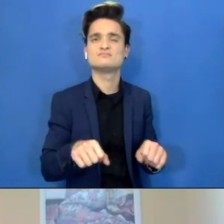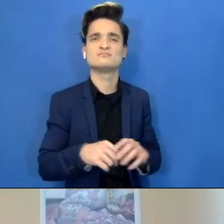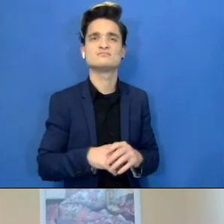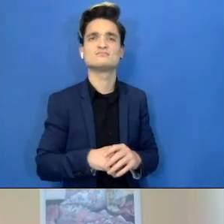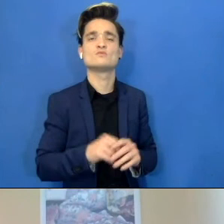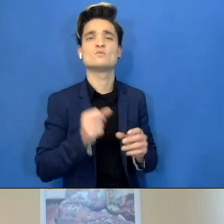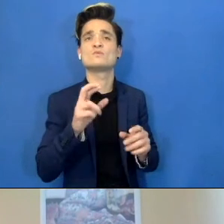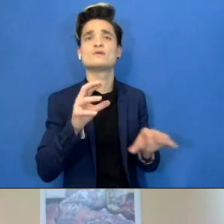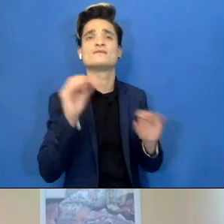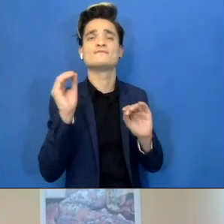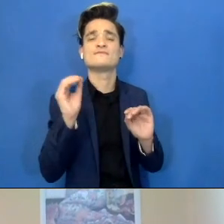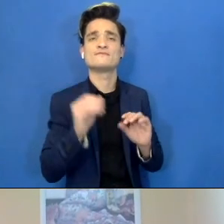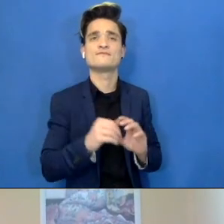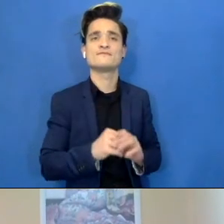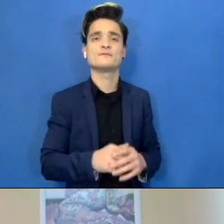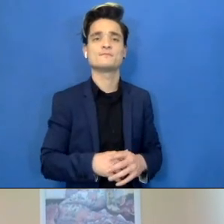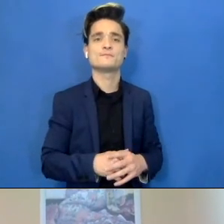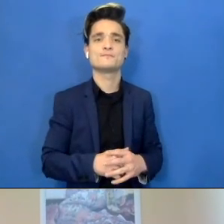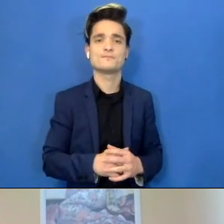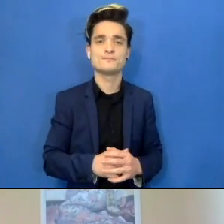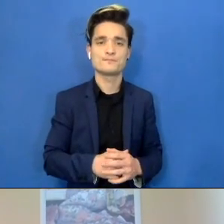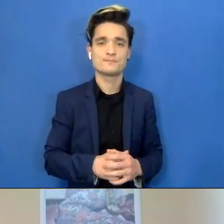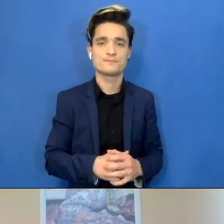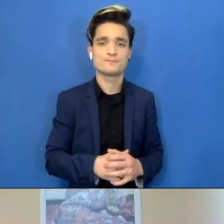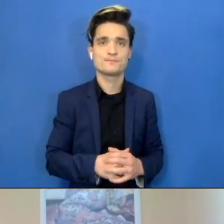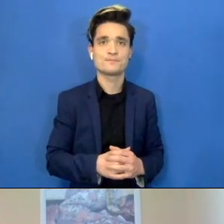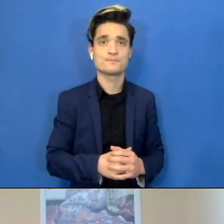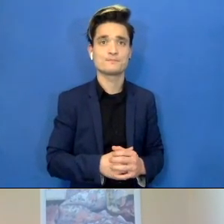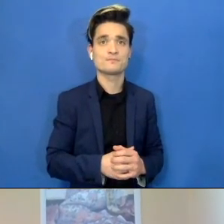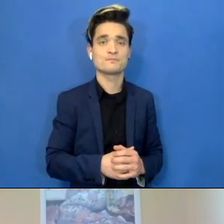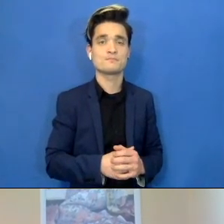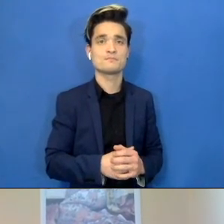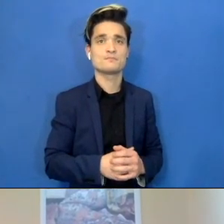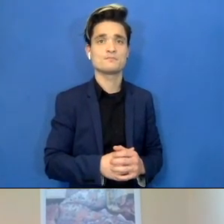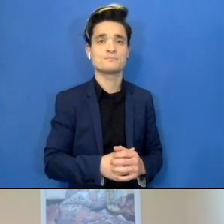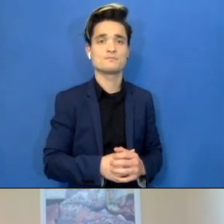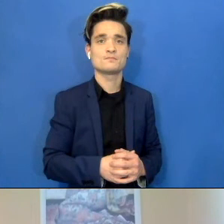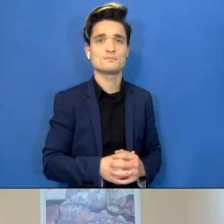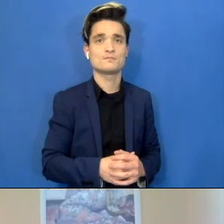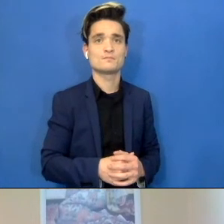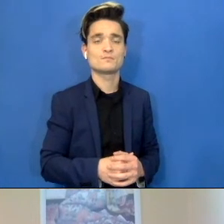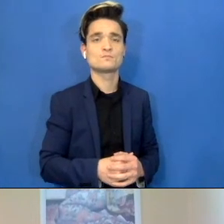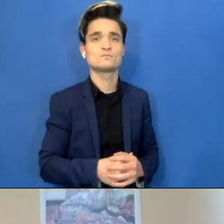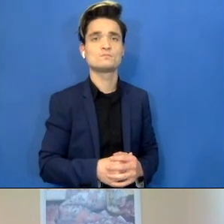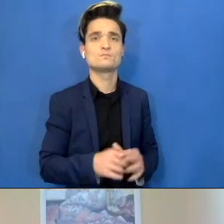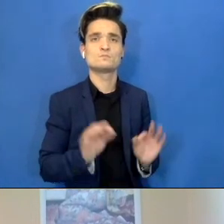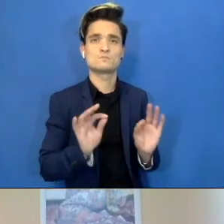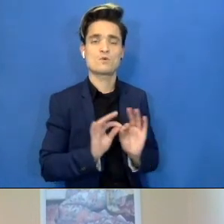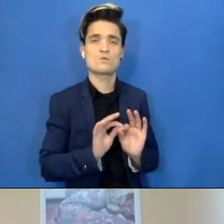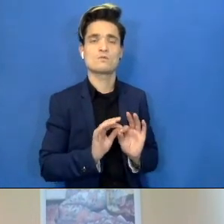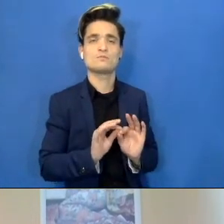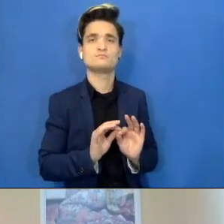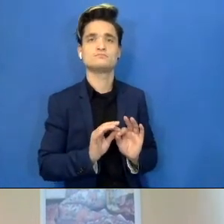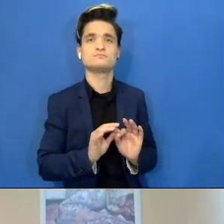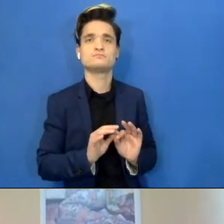Yeah, sometimes improv leads to these situations. Just maybe learn to slow down in a scene and really read the